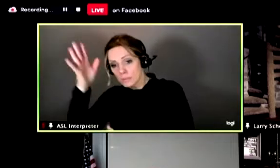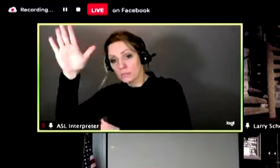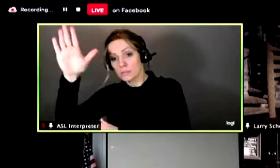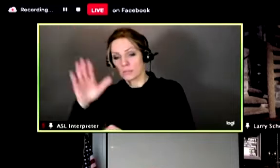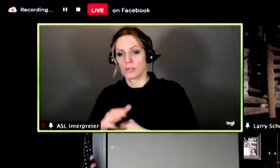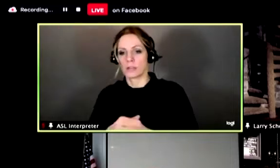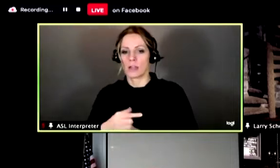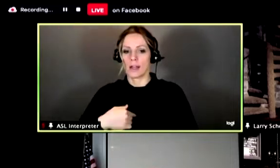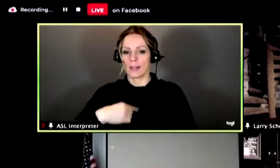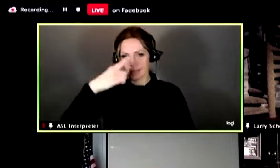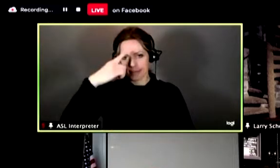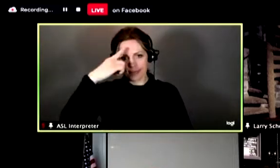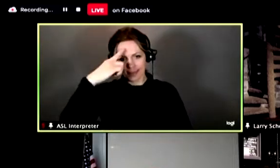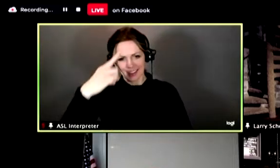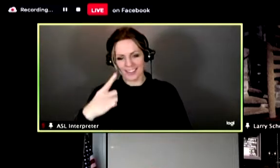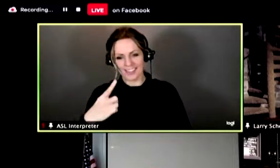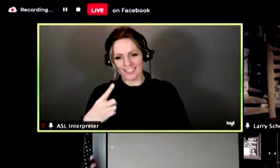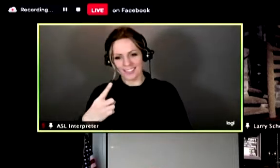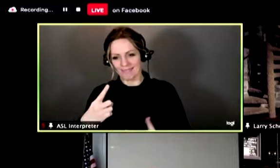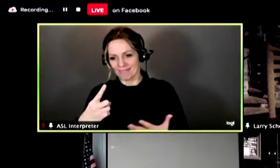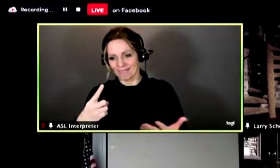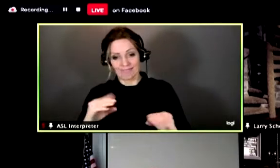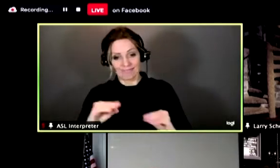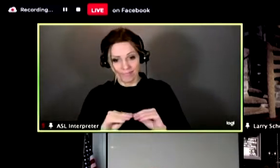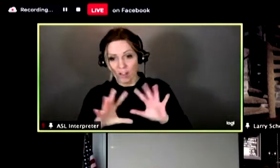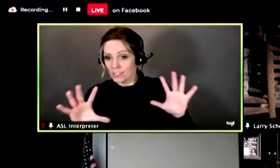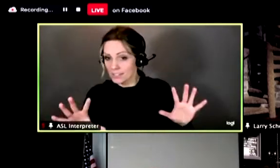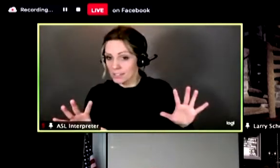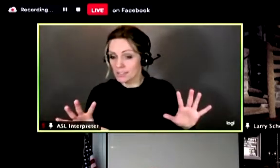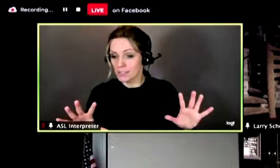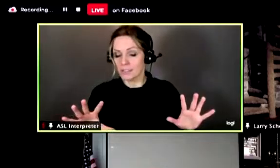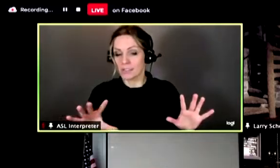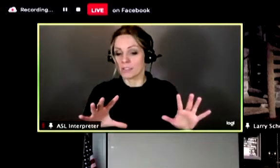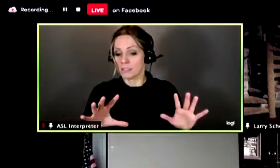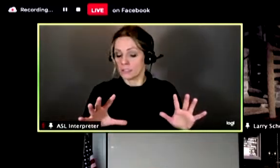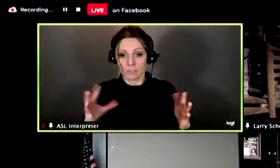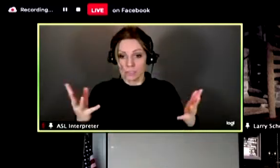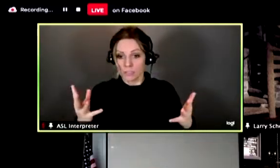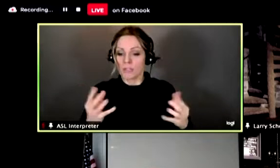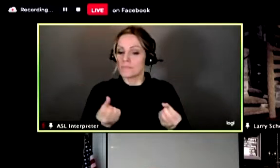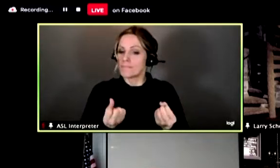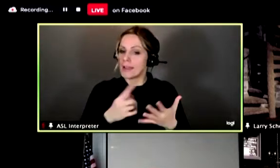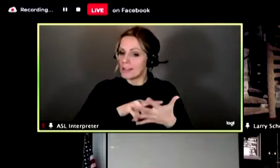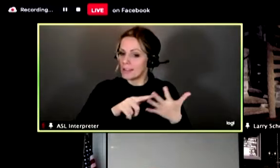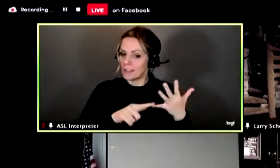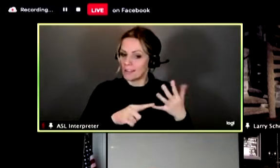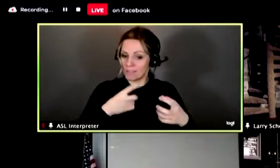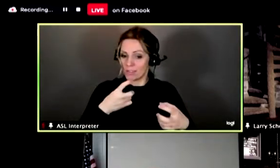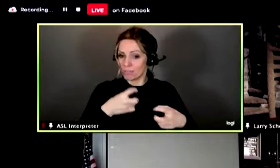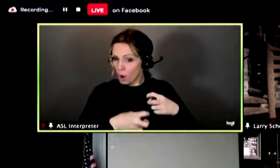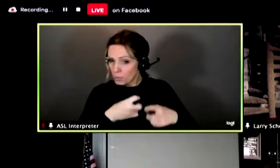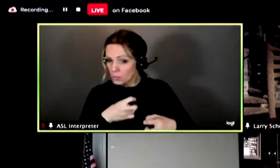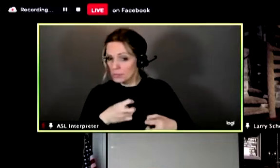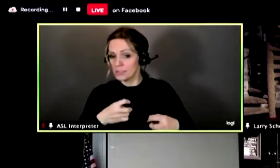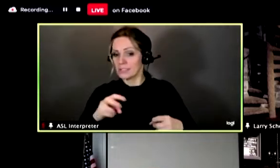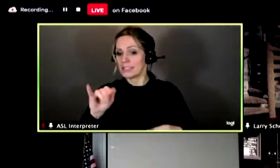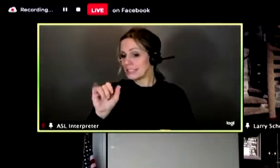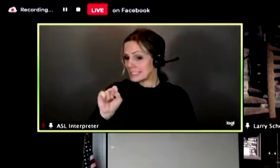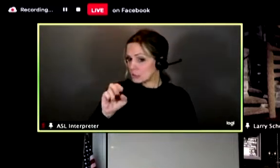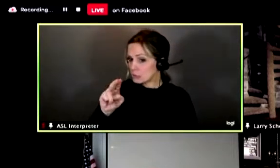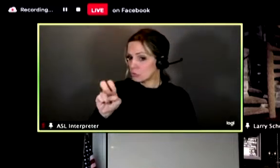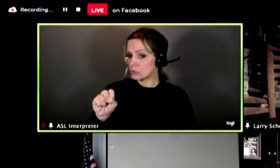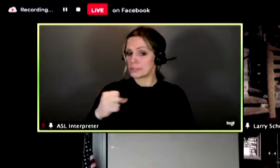I think it goes without saying that a lot of the issues that we're trying to address, they affect people